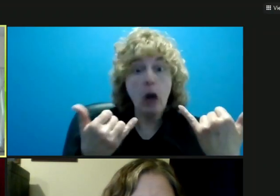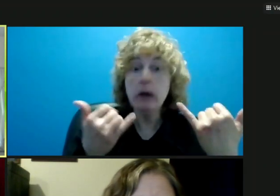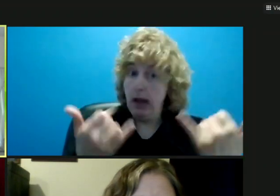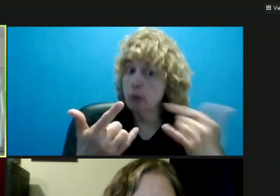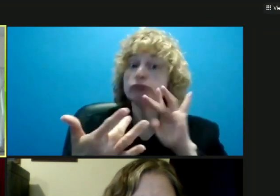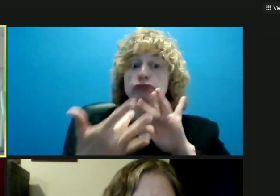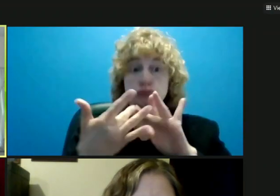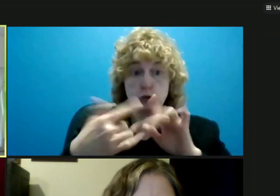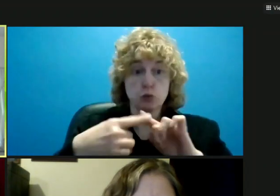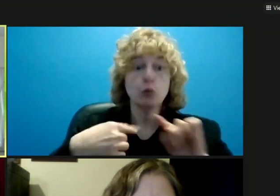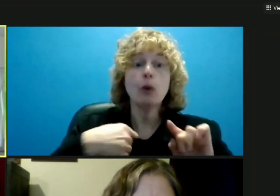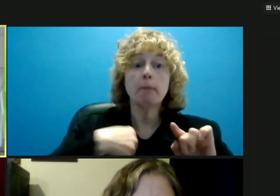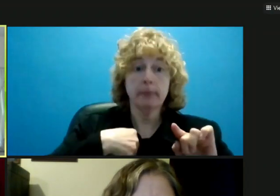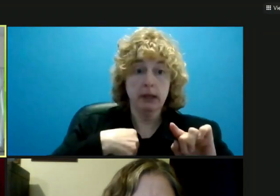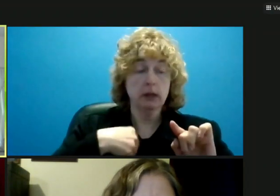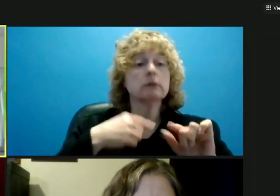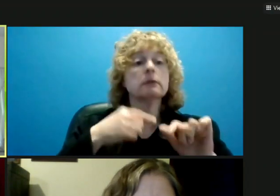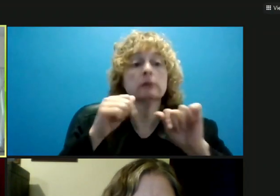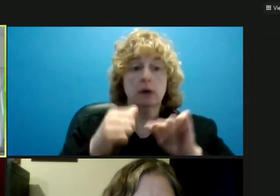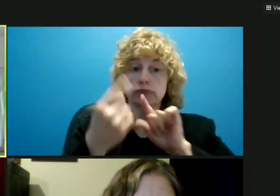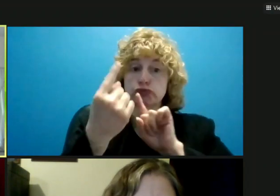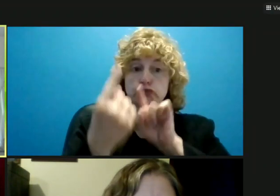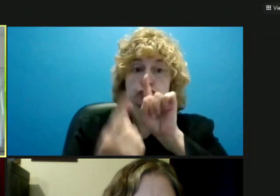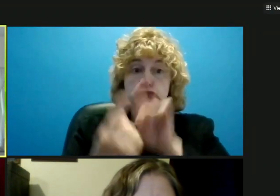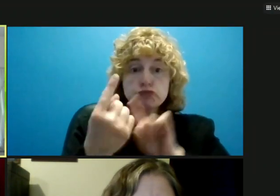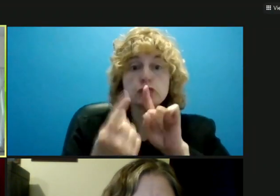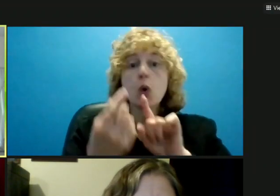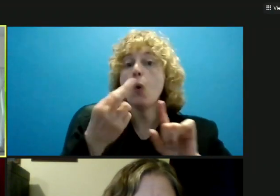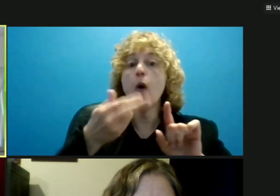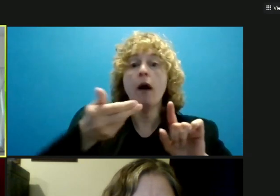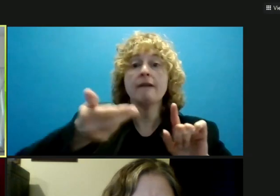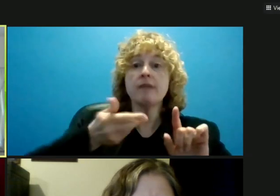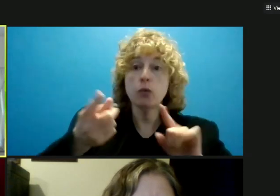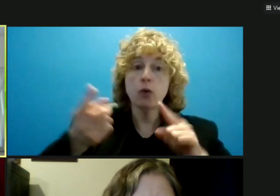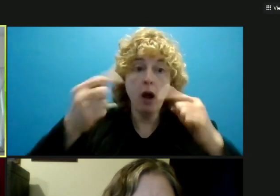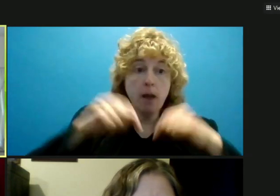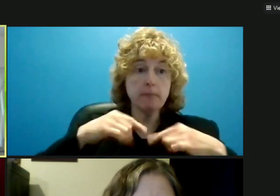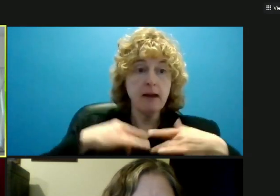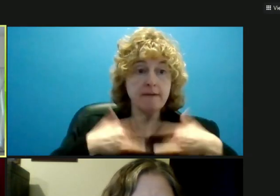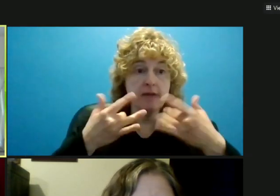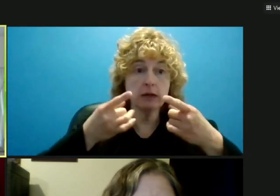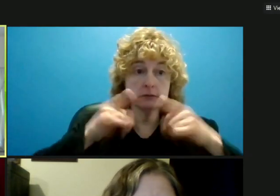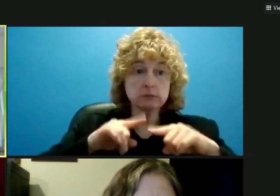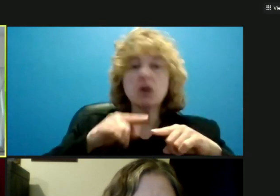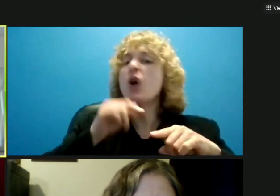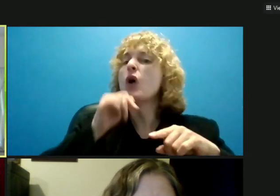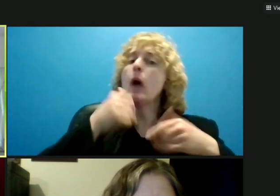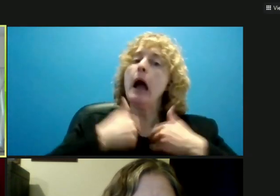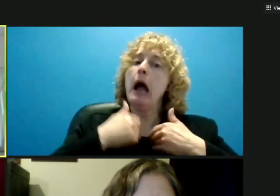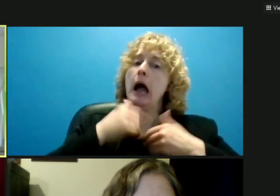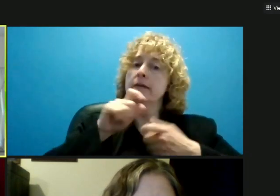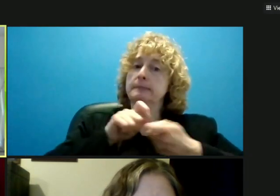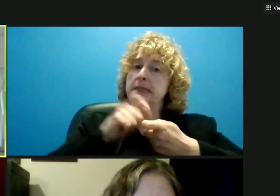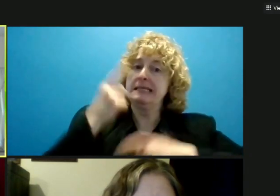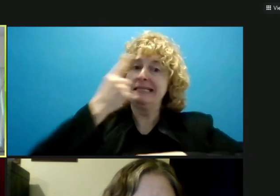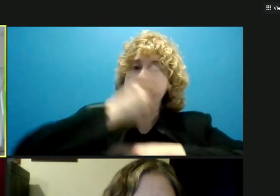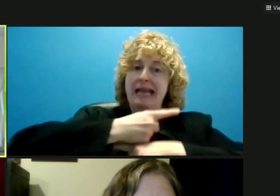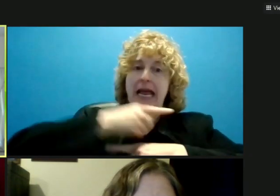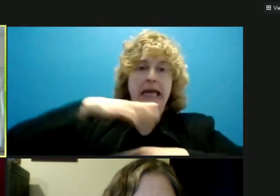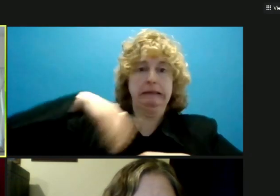to me, we can work in one-on-one, and we can invite you to events. We don't have dates yet because